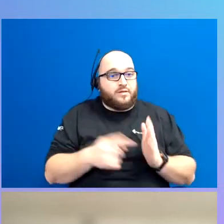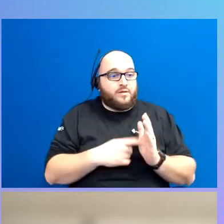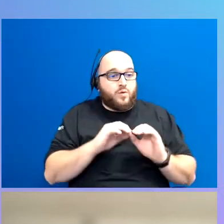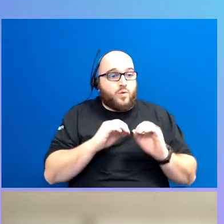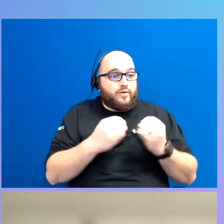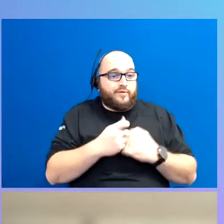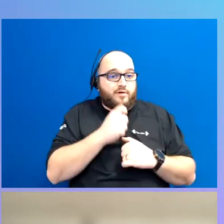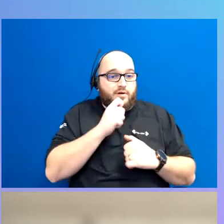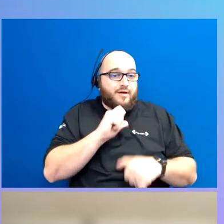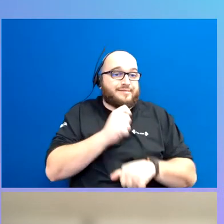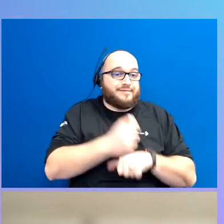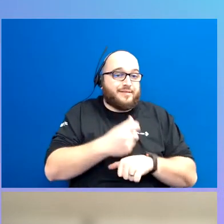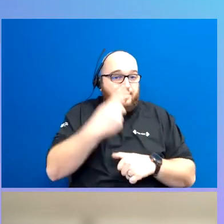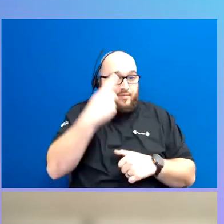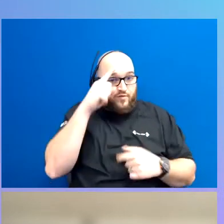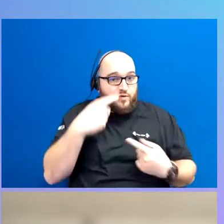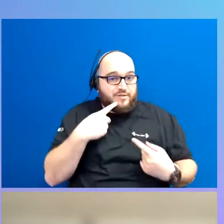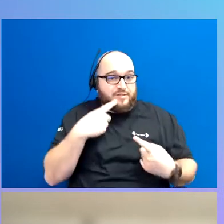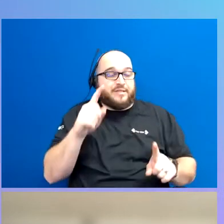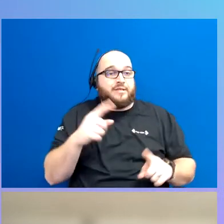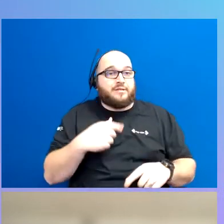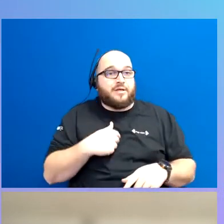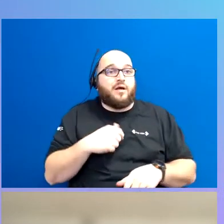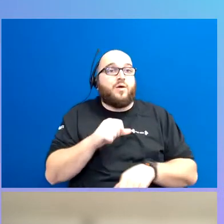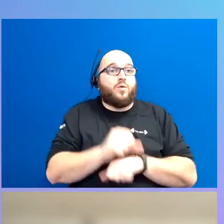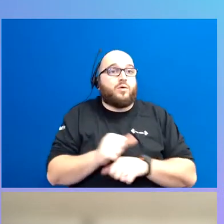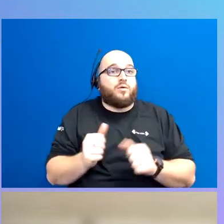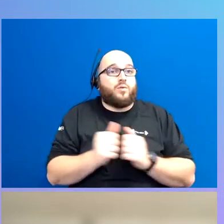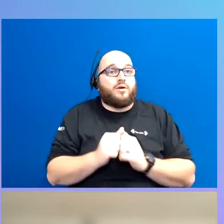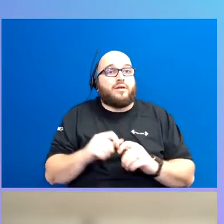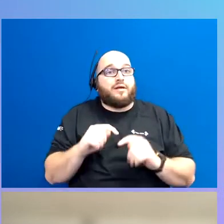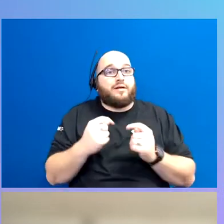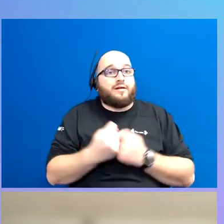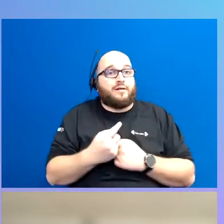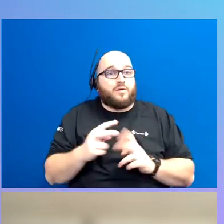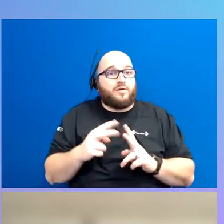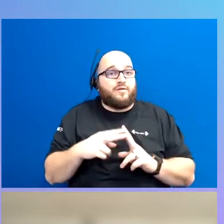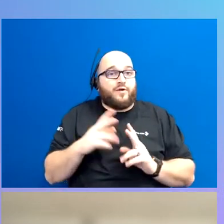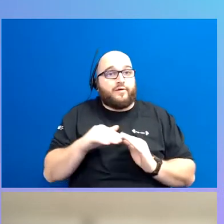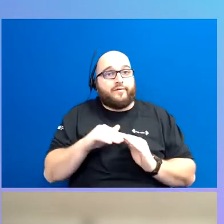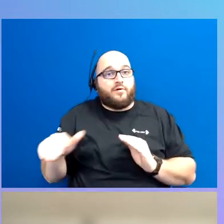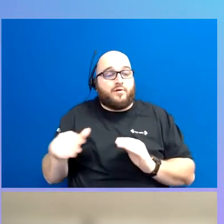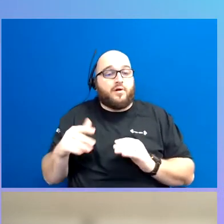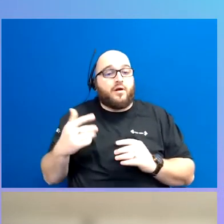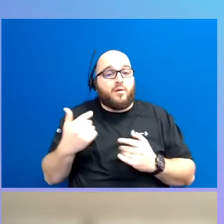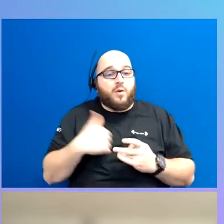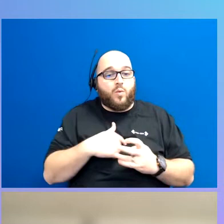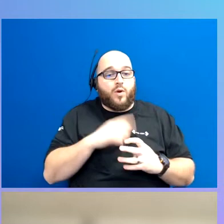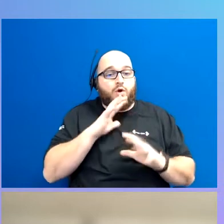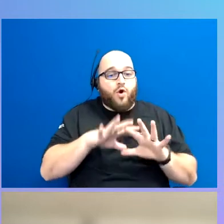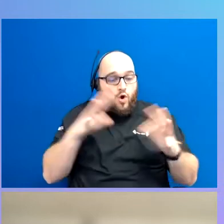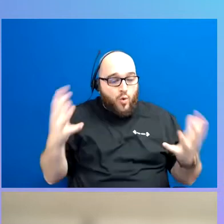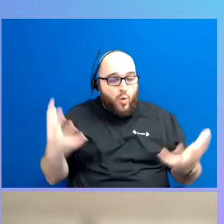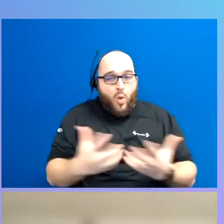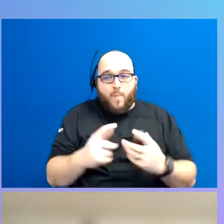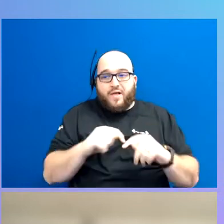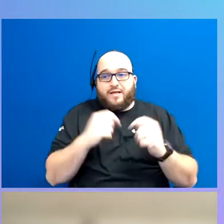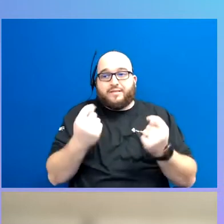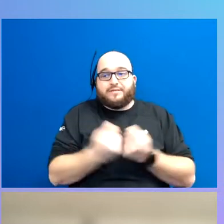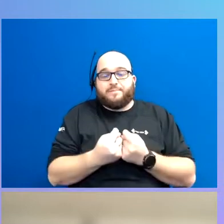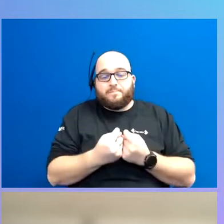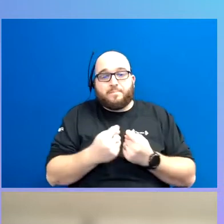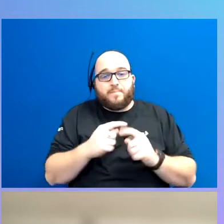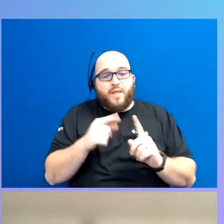set up for success. I worked into a team that was horizontal. We're a global team. We went across all different parts of the business, but we're